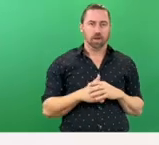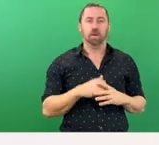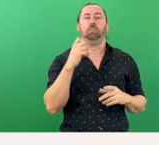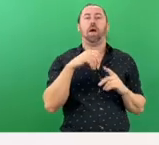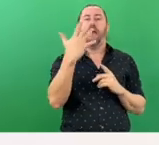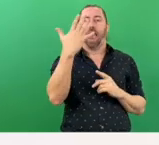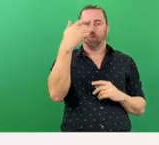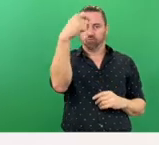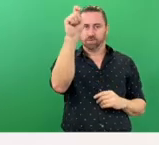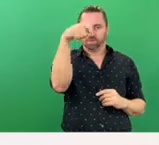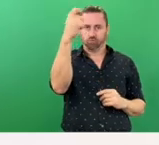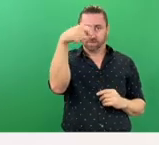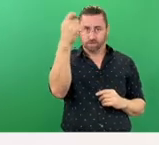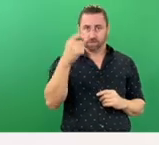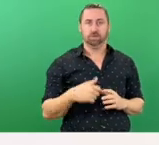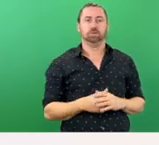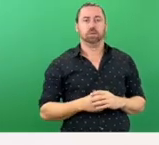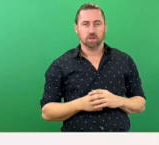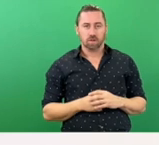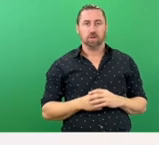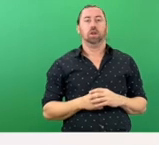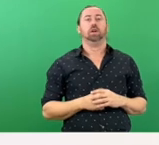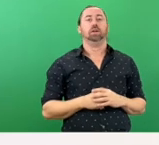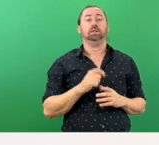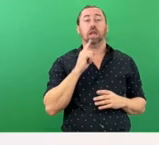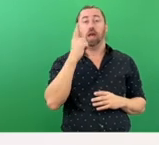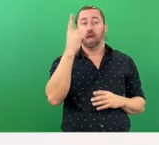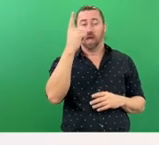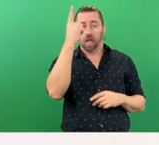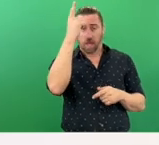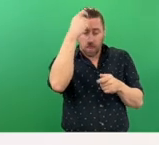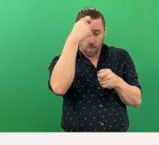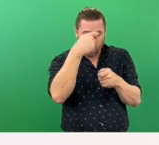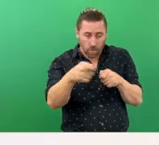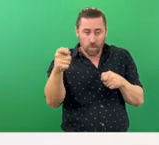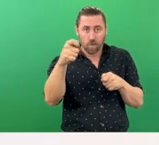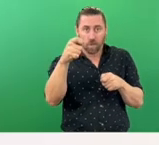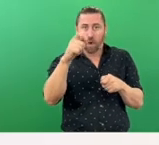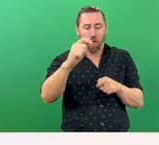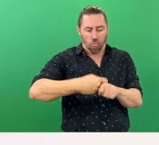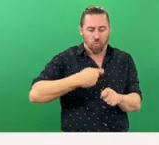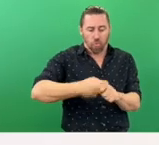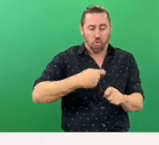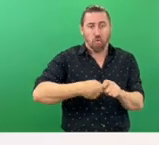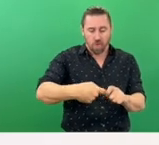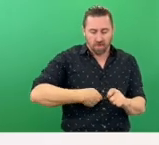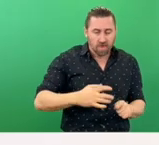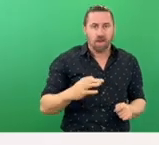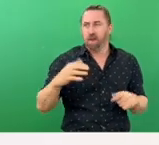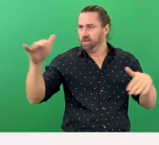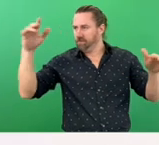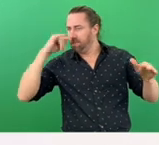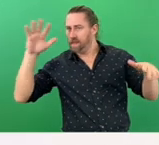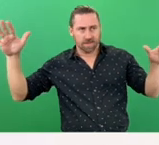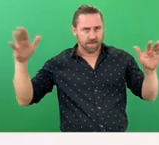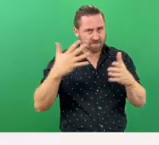flick of your wrist. The key is to push the blade straight down into the wood of your pencil. Please always cut away from you and not near anyone